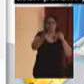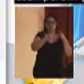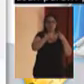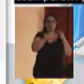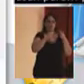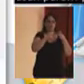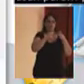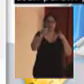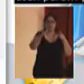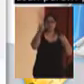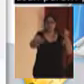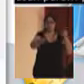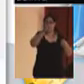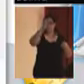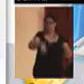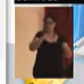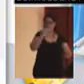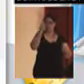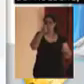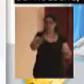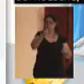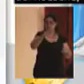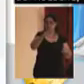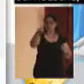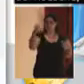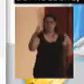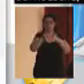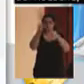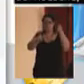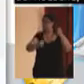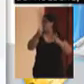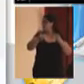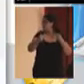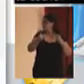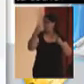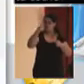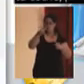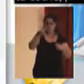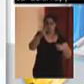for documents. The car keys, when you press